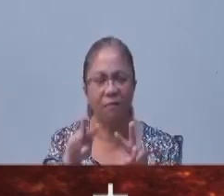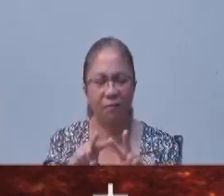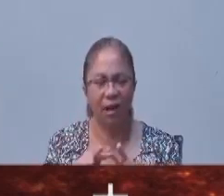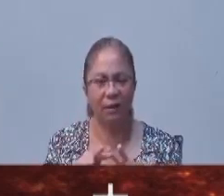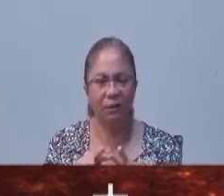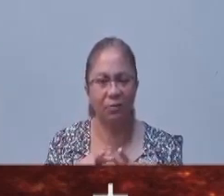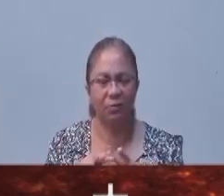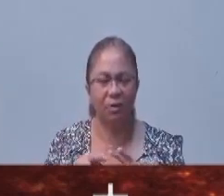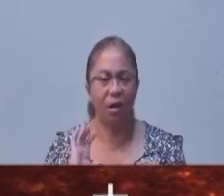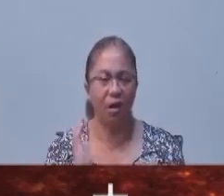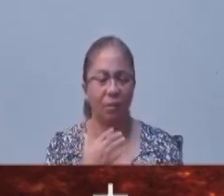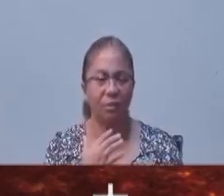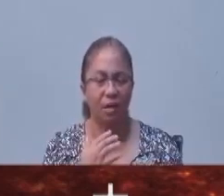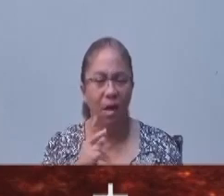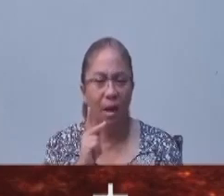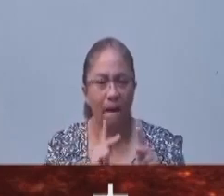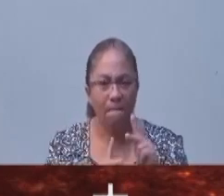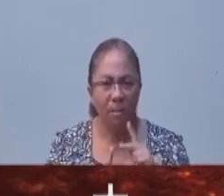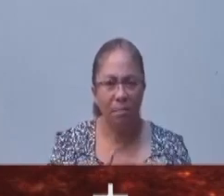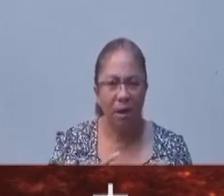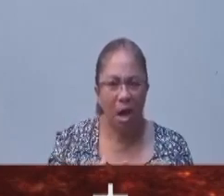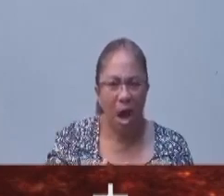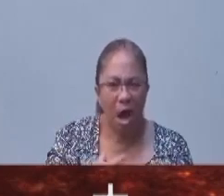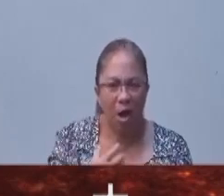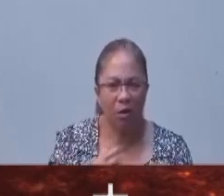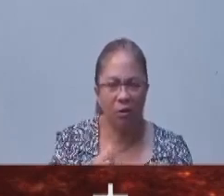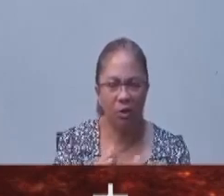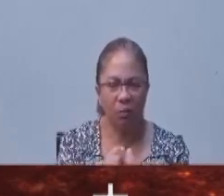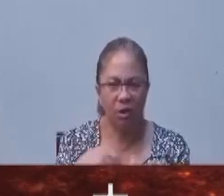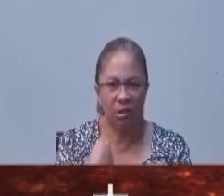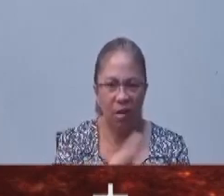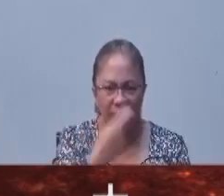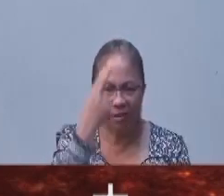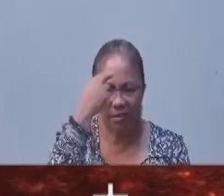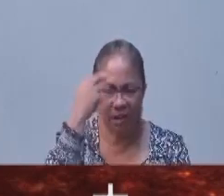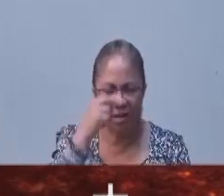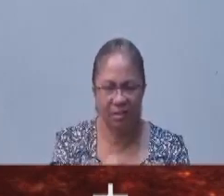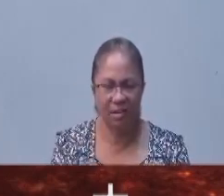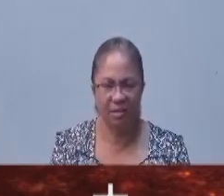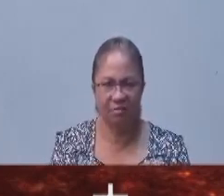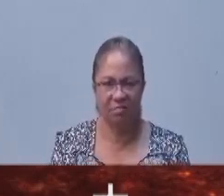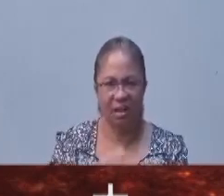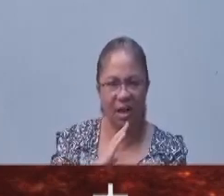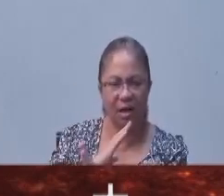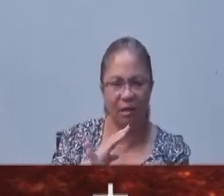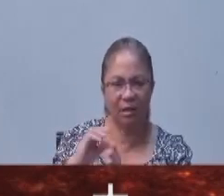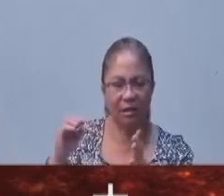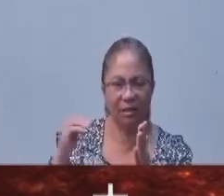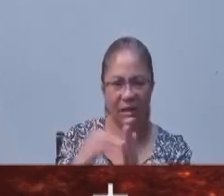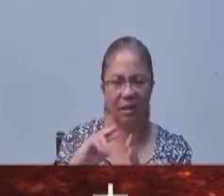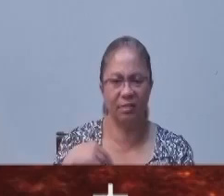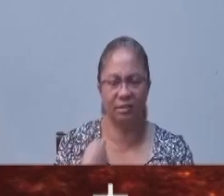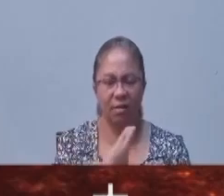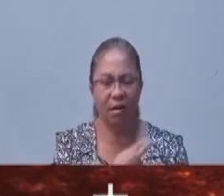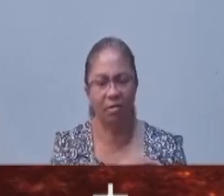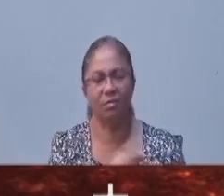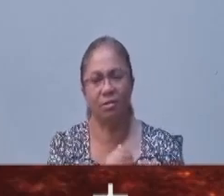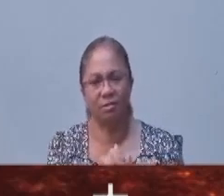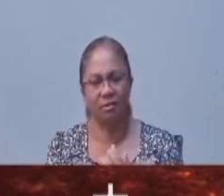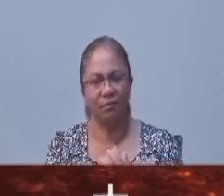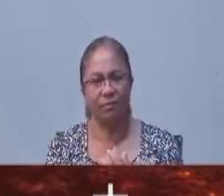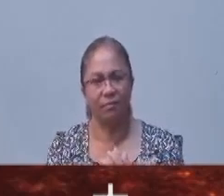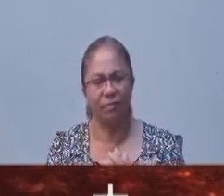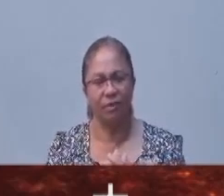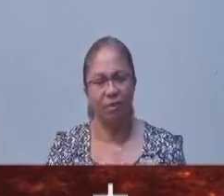most angry, upset, and vicious against. And at the heart of our